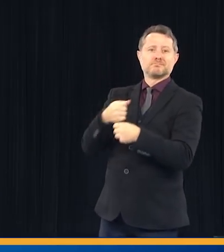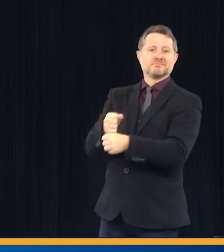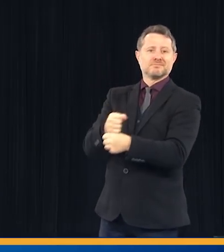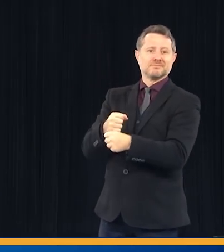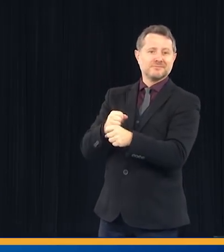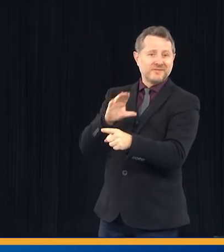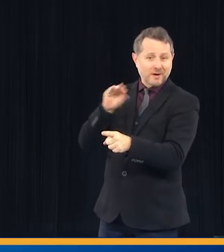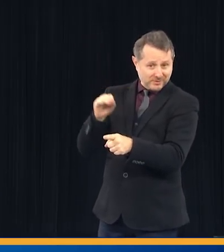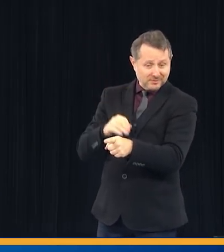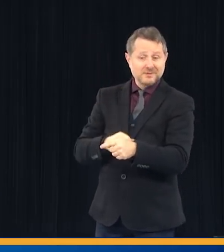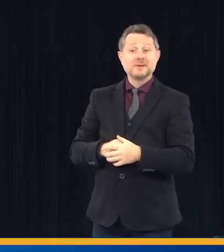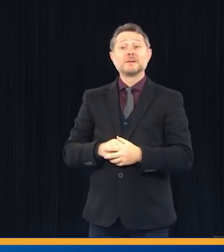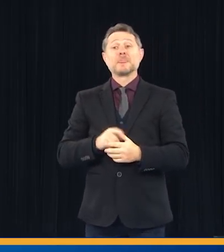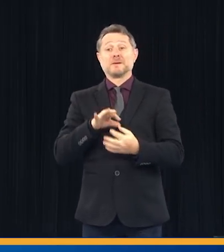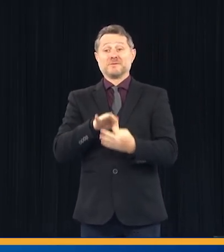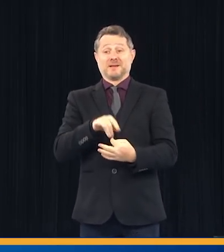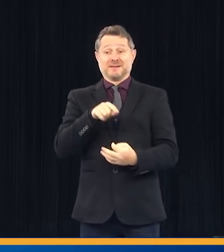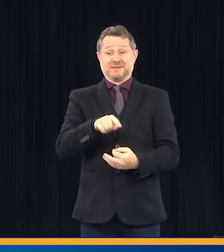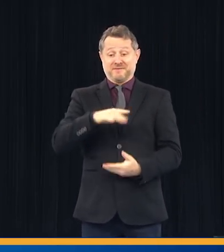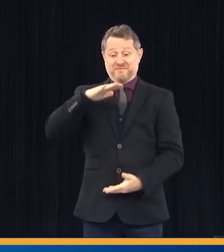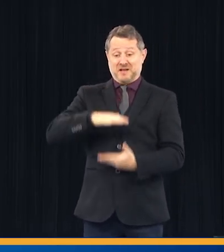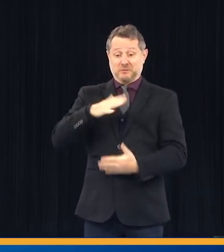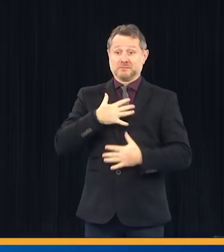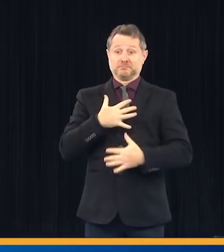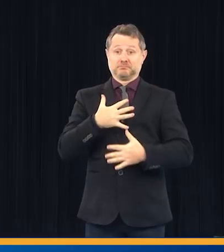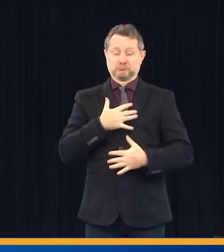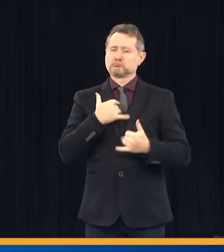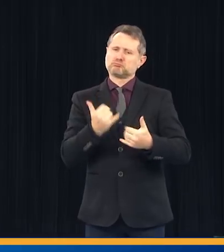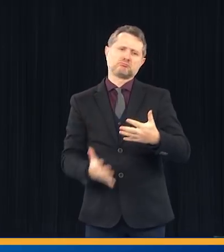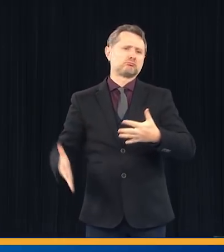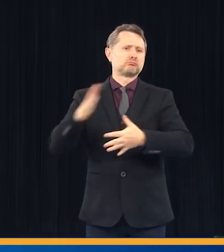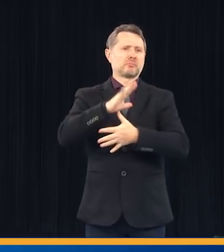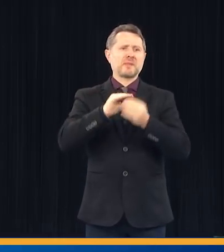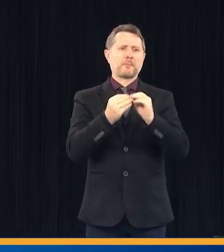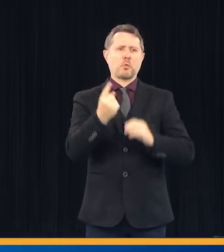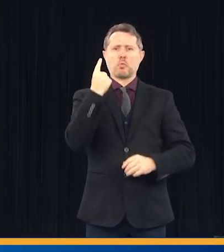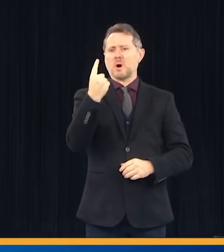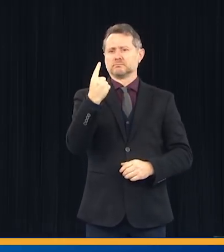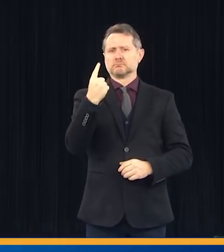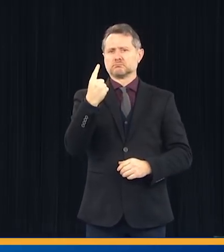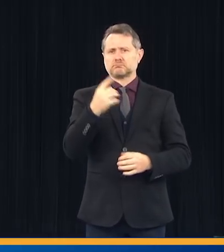they are the necessity in this situation.